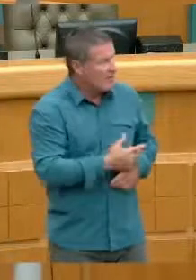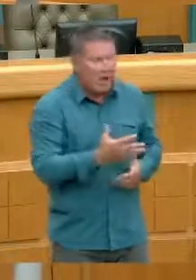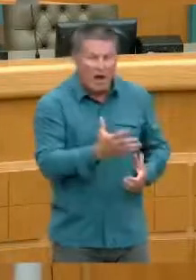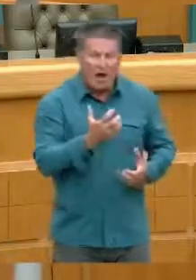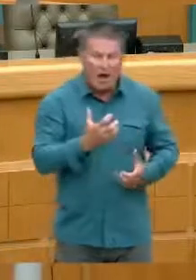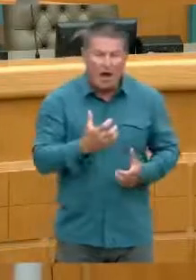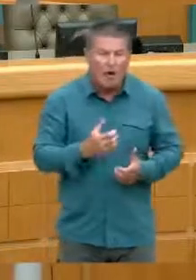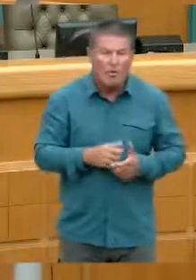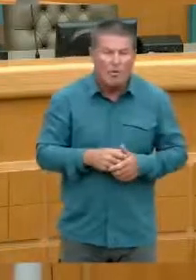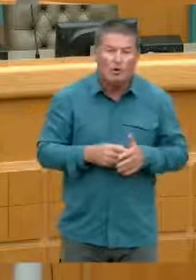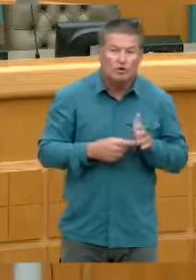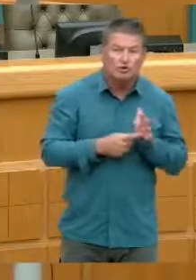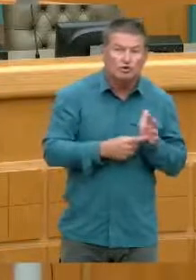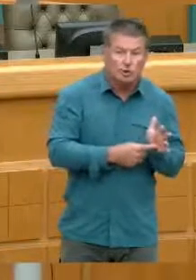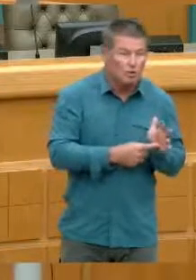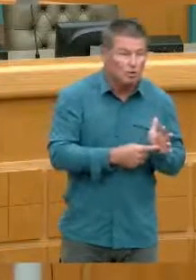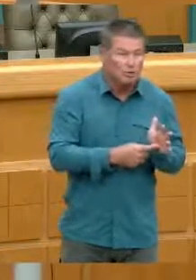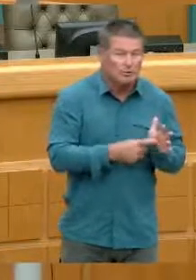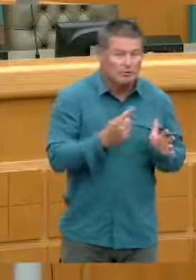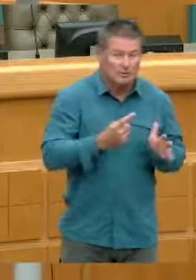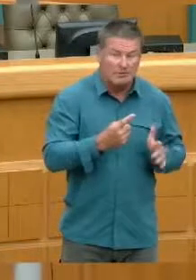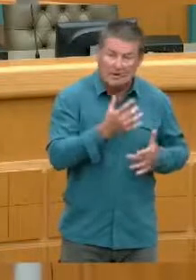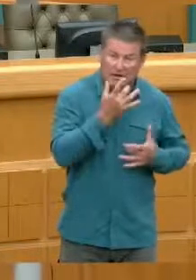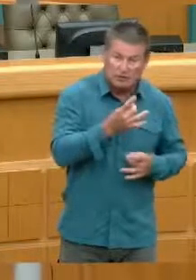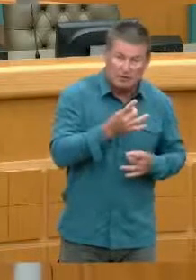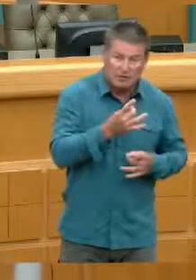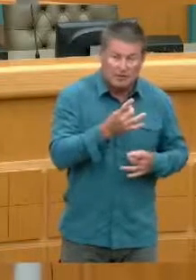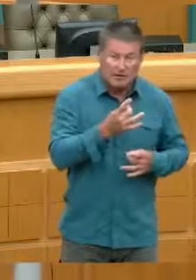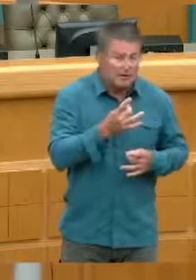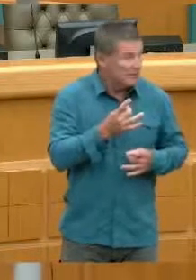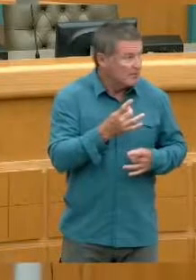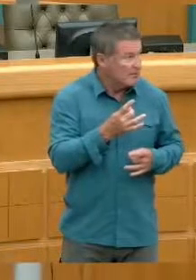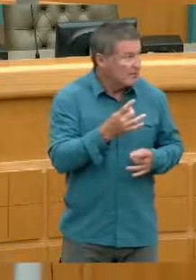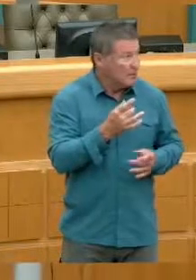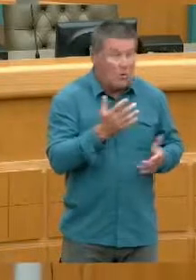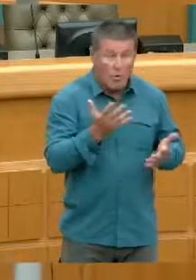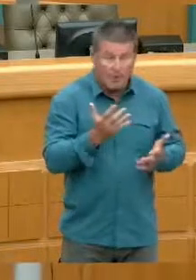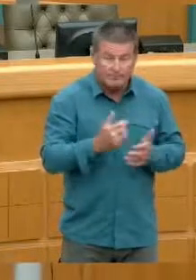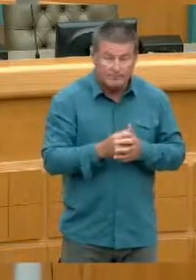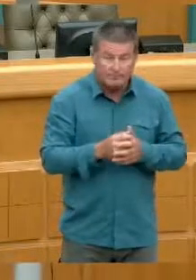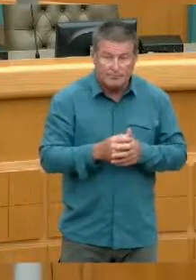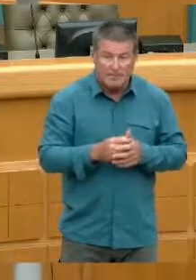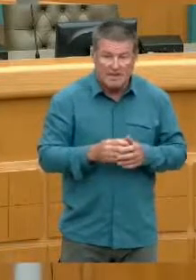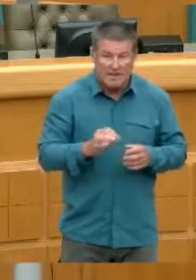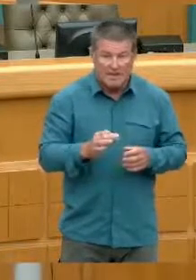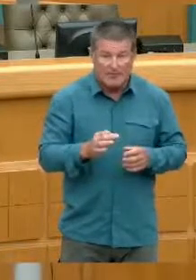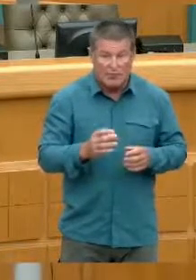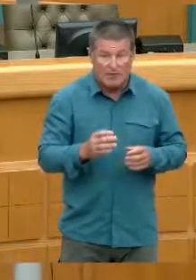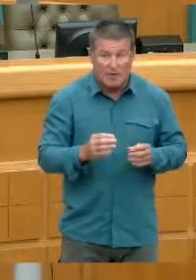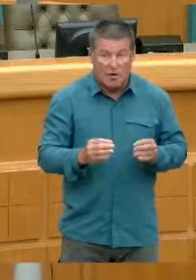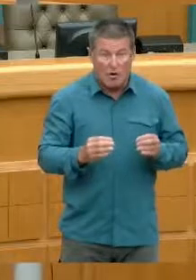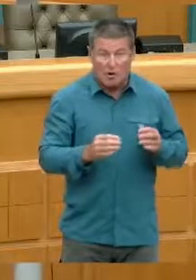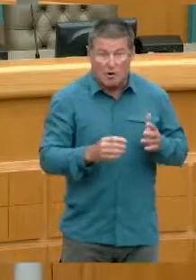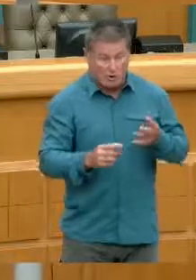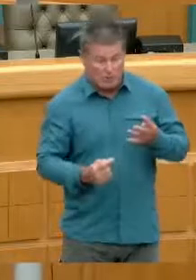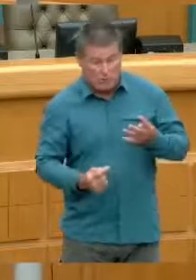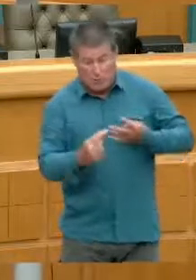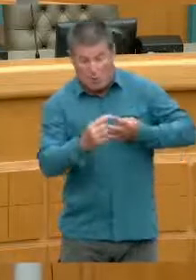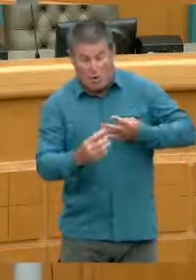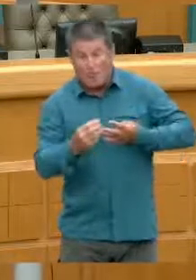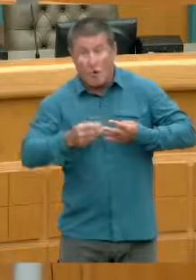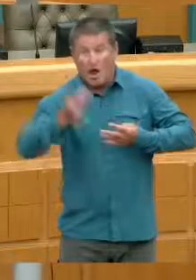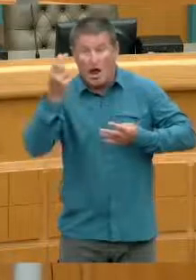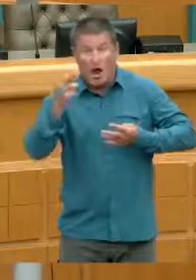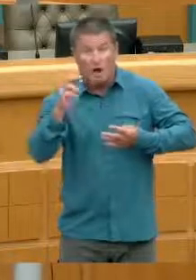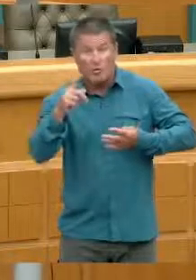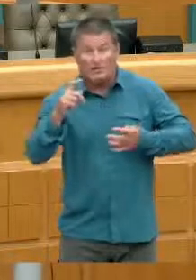can maybe work against us, which is that the more chances you take with these higher risk activities like